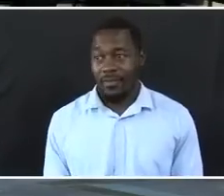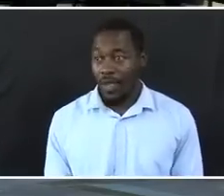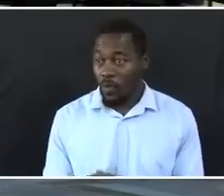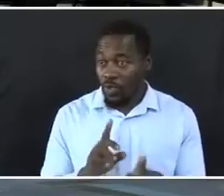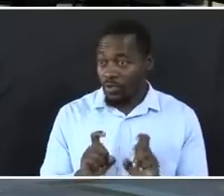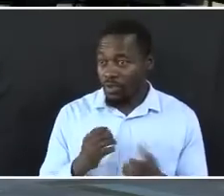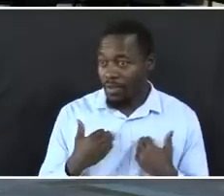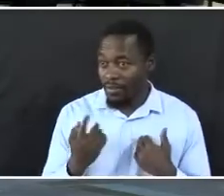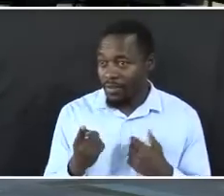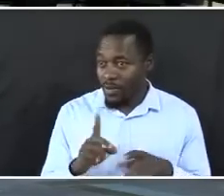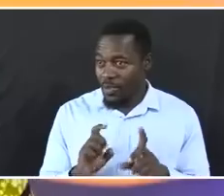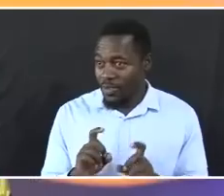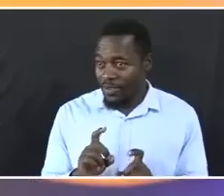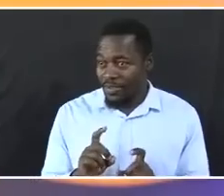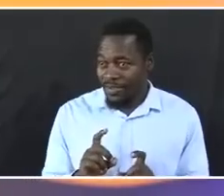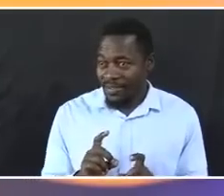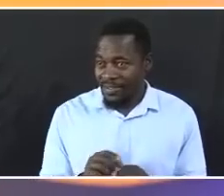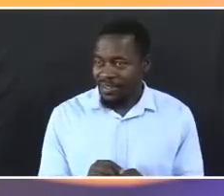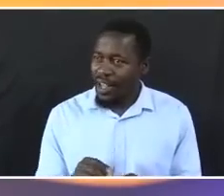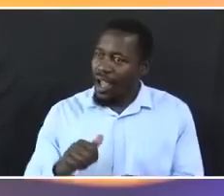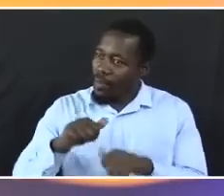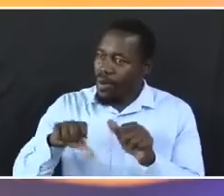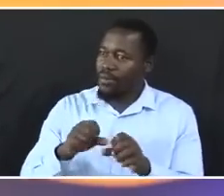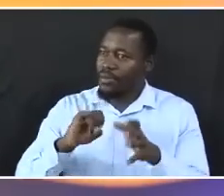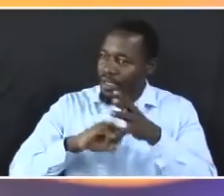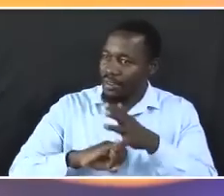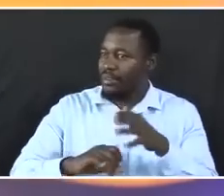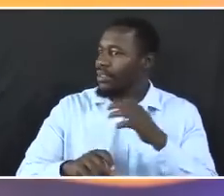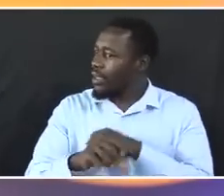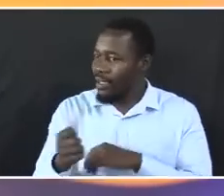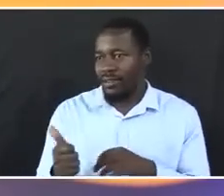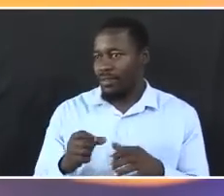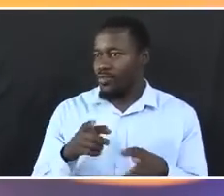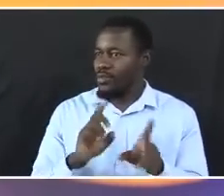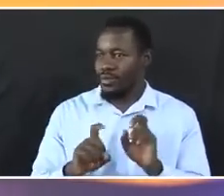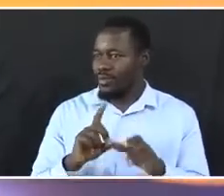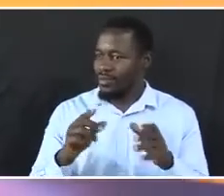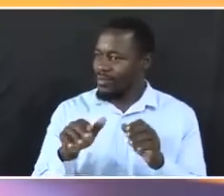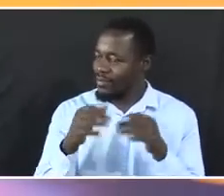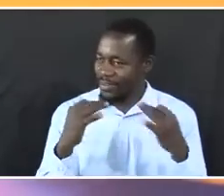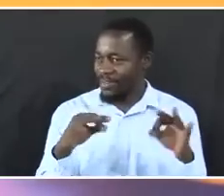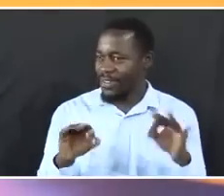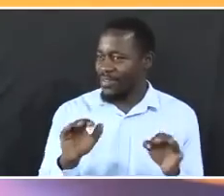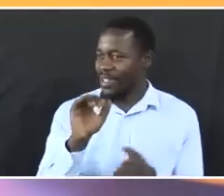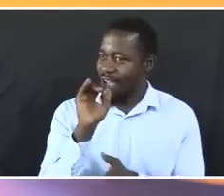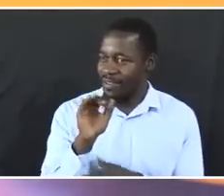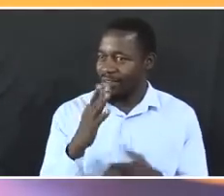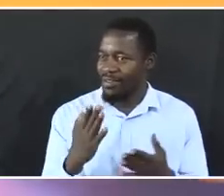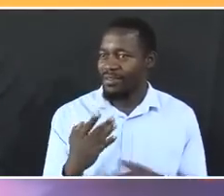We will not continue to sin because grace is sufficient.